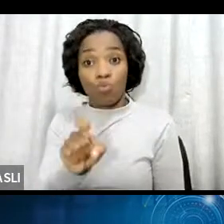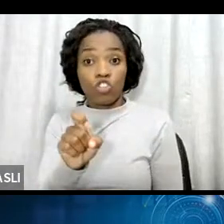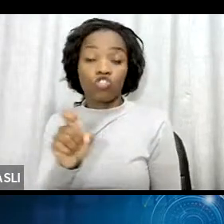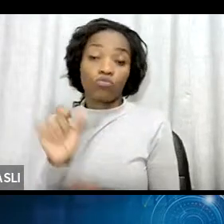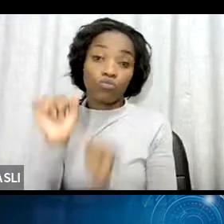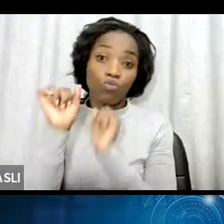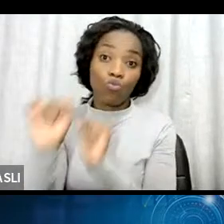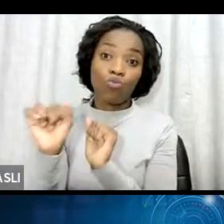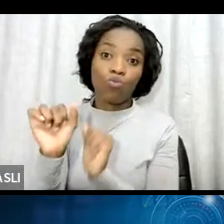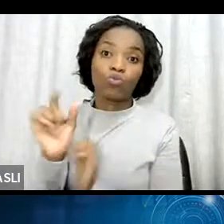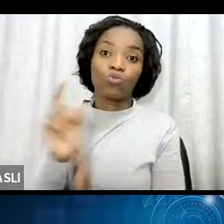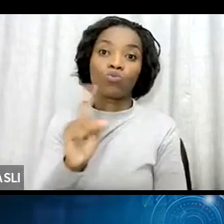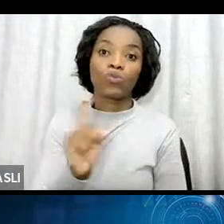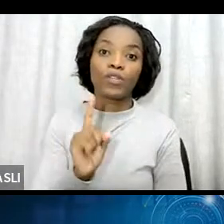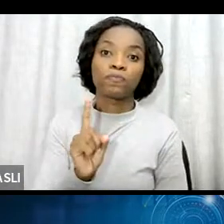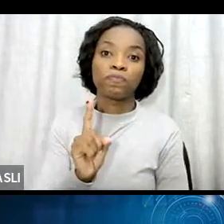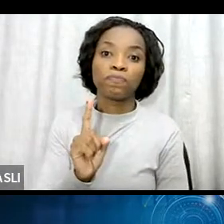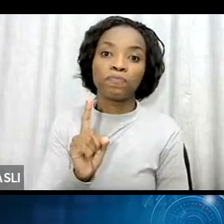you, Mangoba.